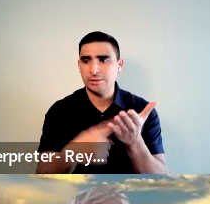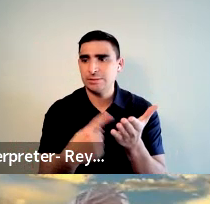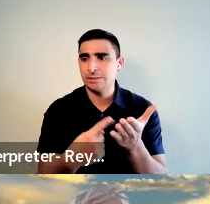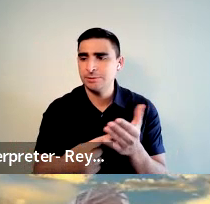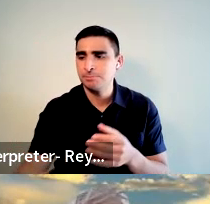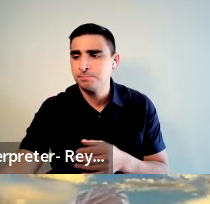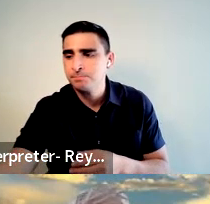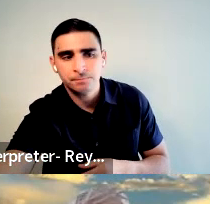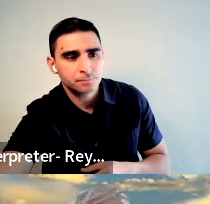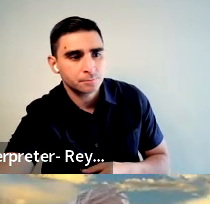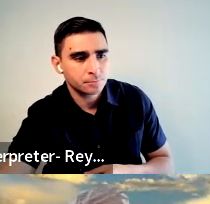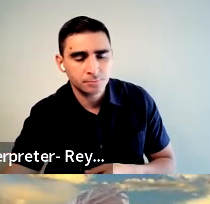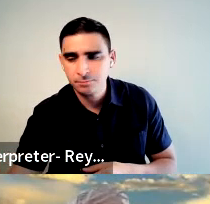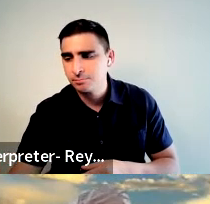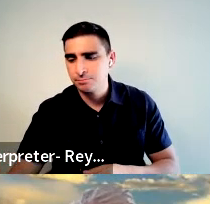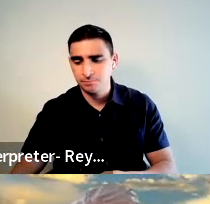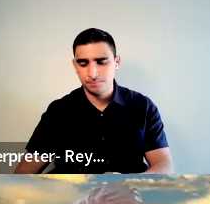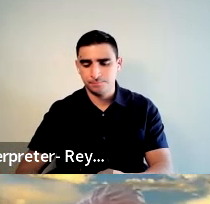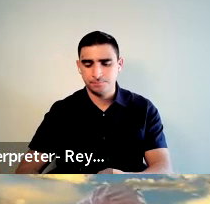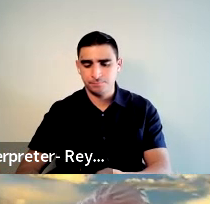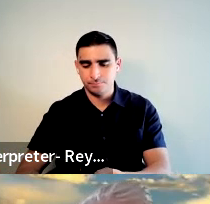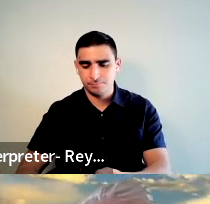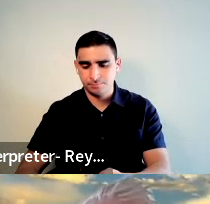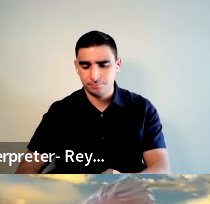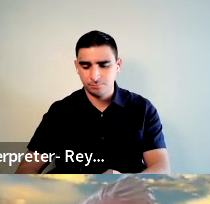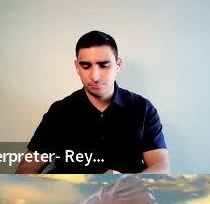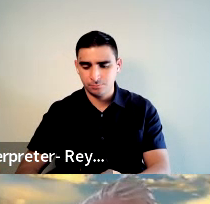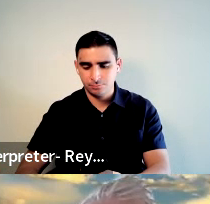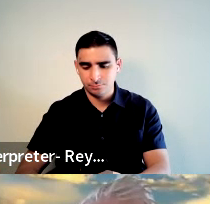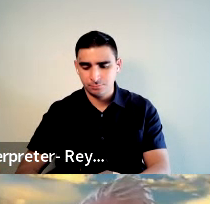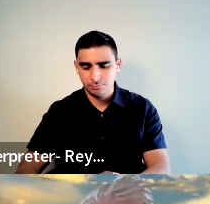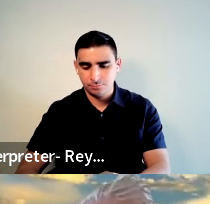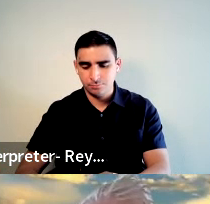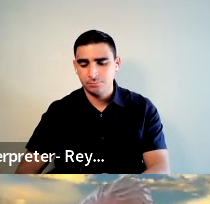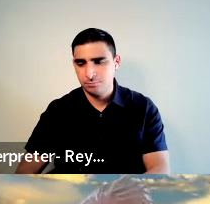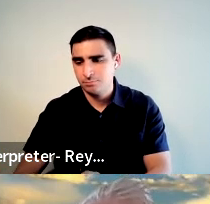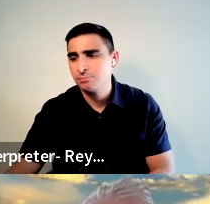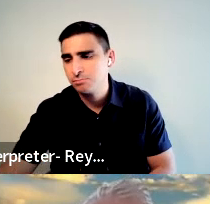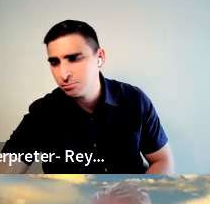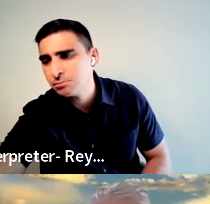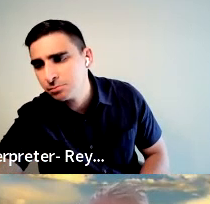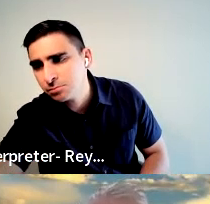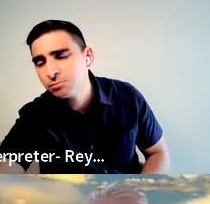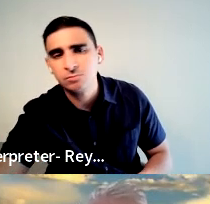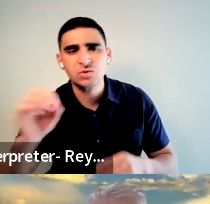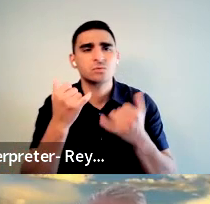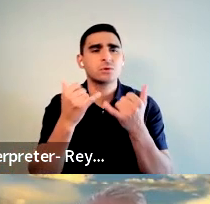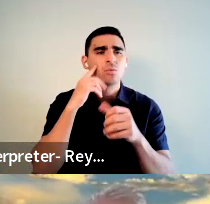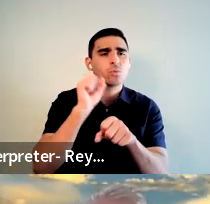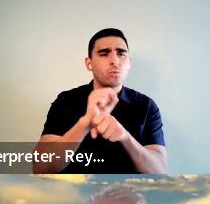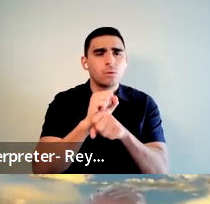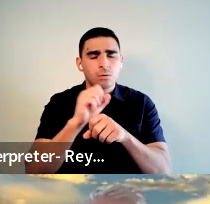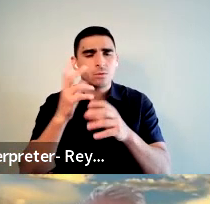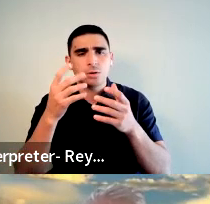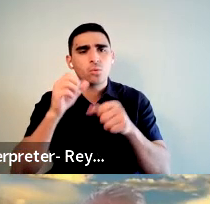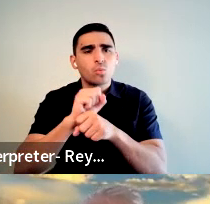So with that, I'll pass it back to you, Katrina, and your subgroup working members. We'd like to do an overview